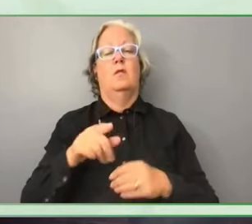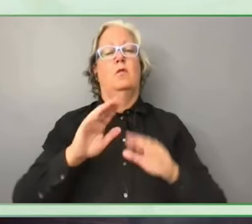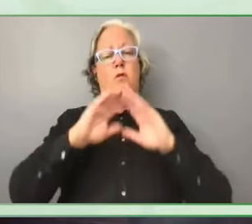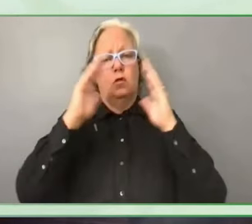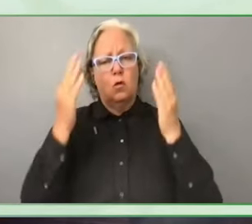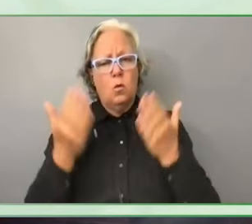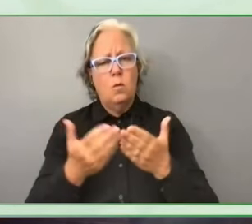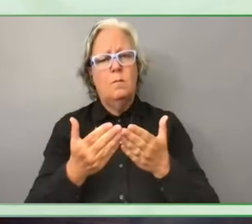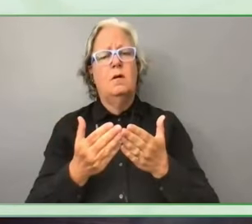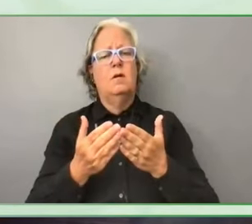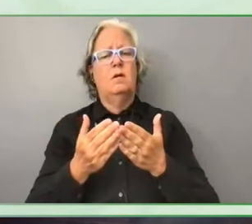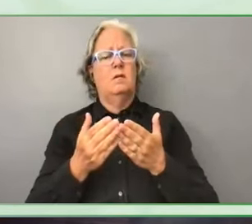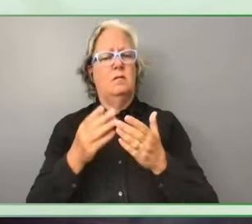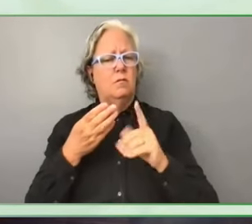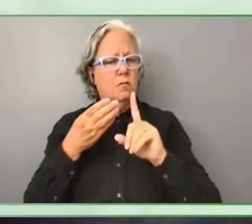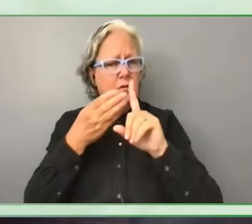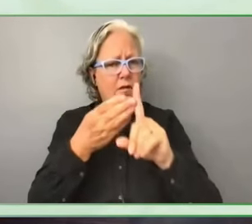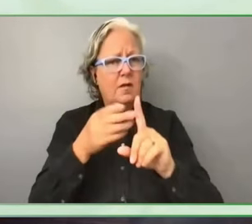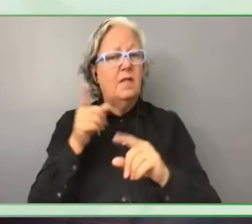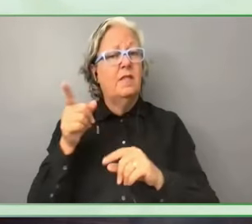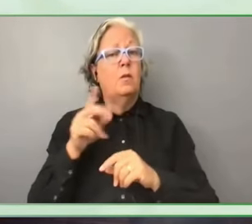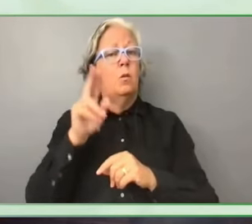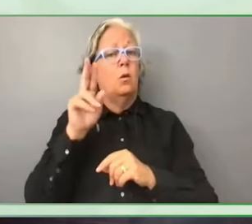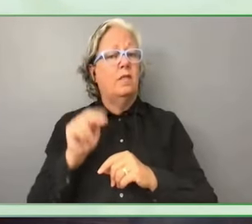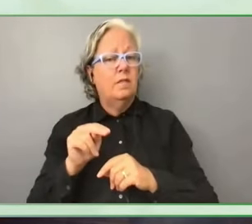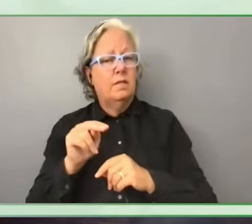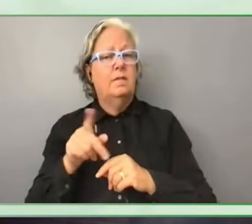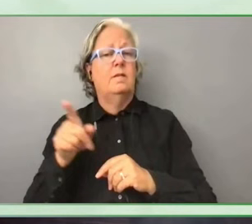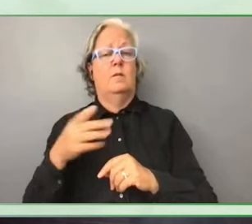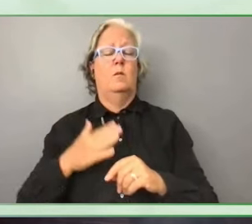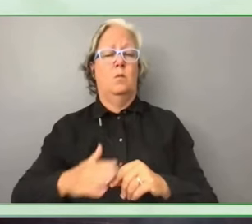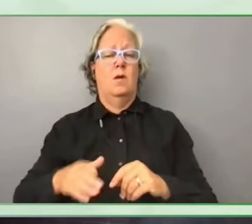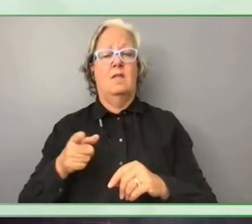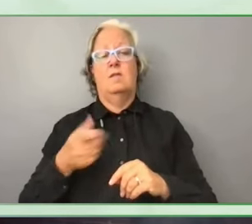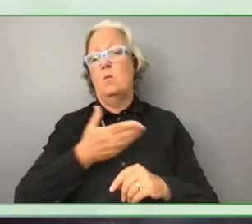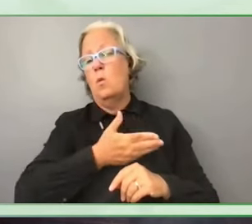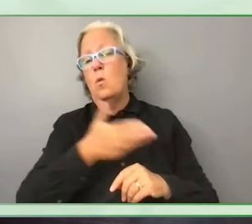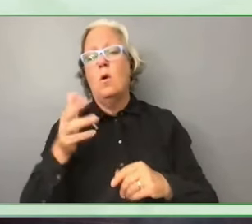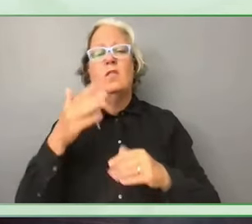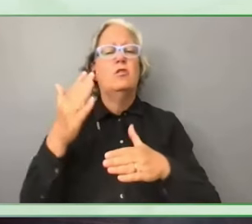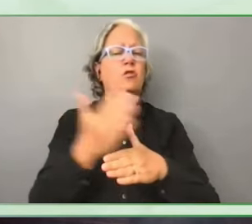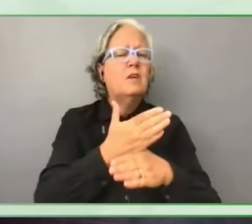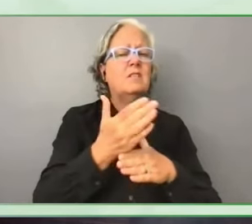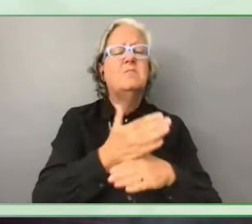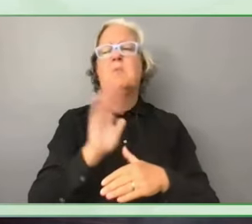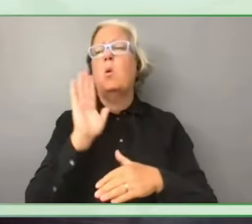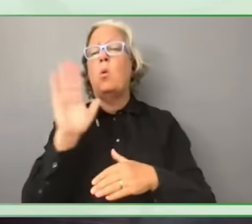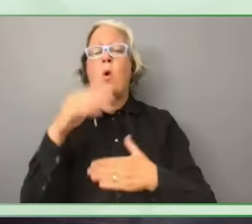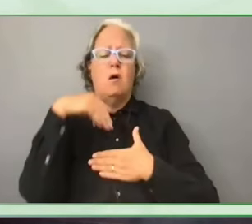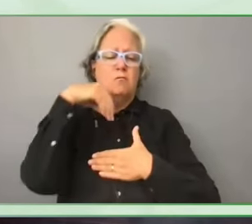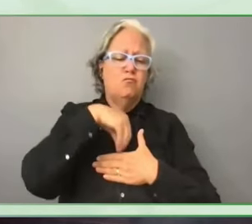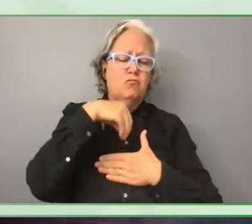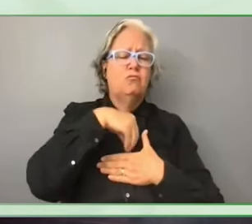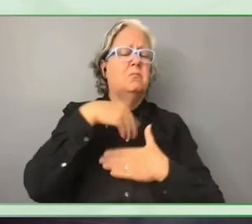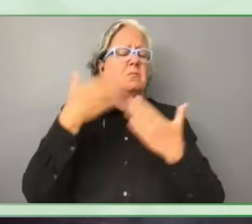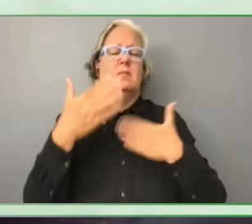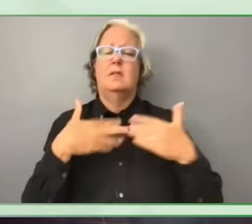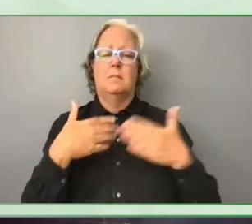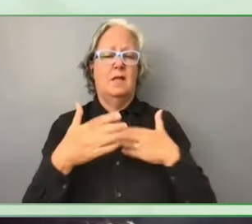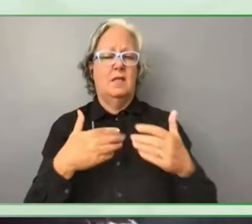goals by the United Nations for all genders and gender identities, specifically